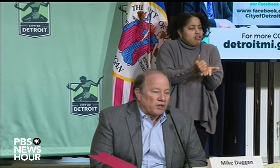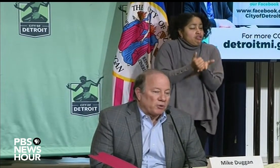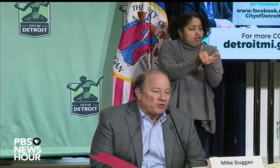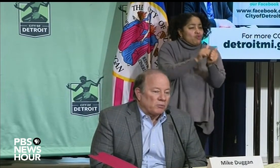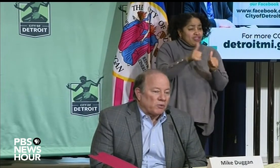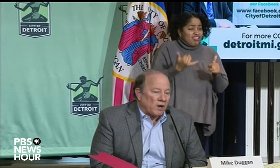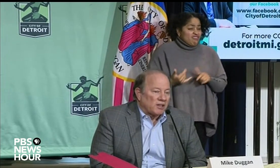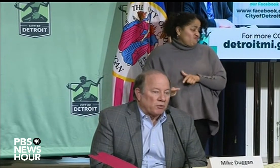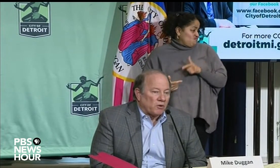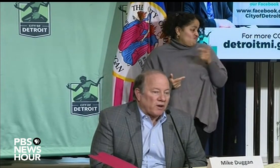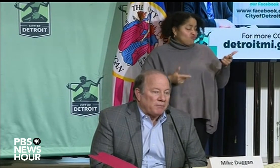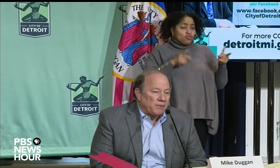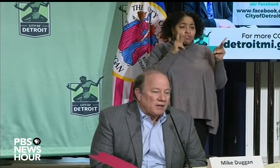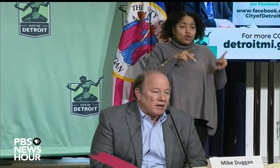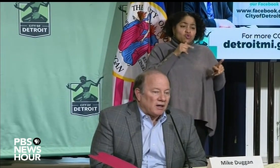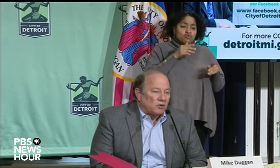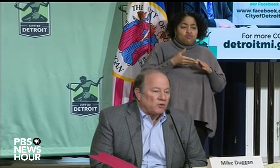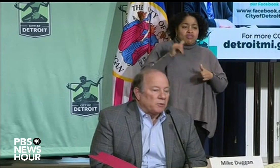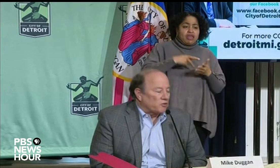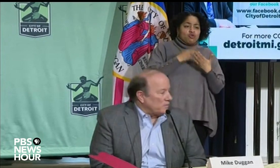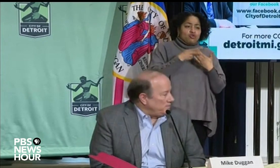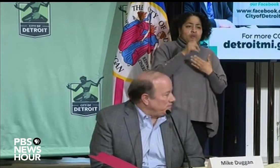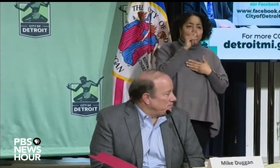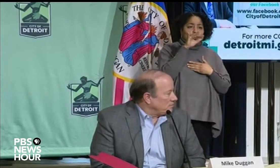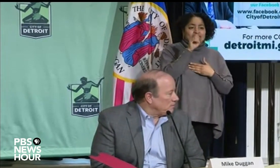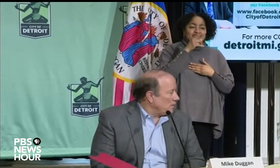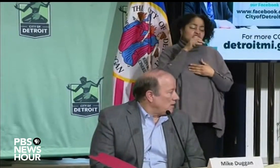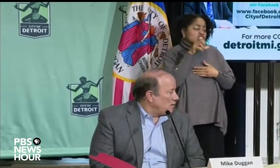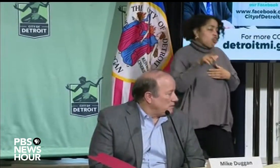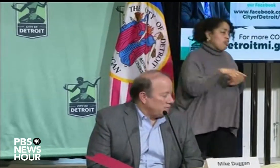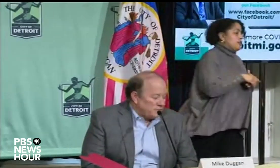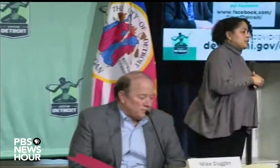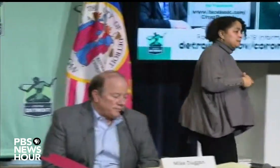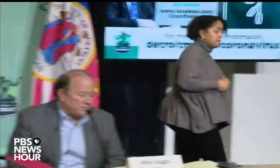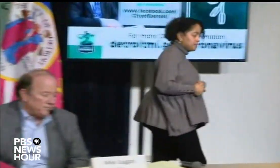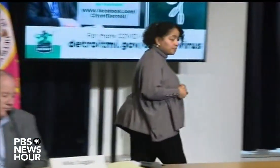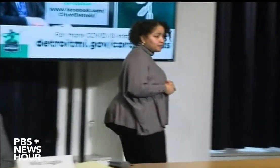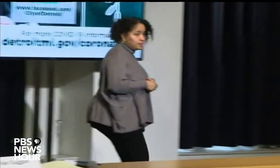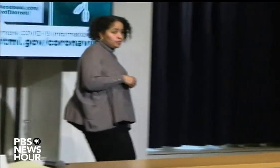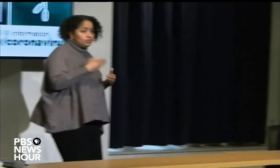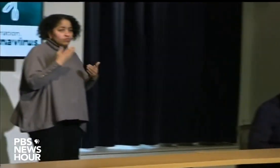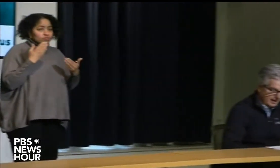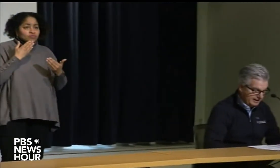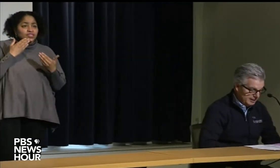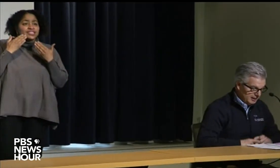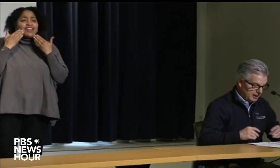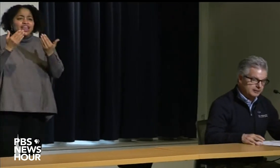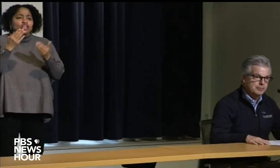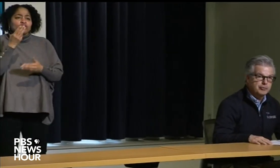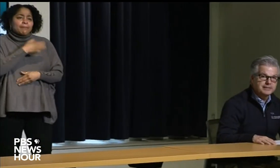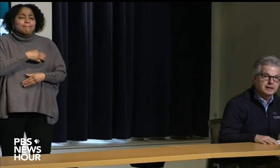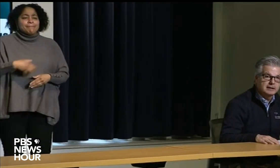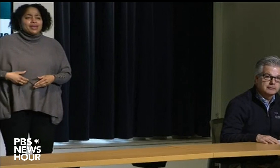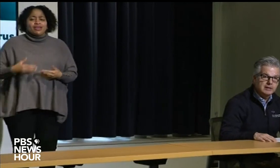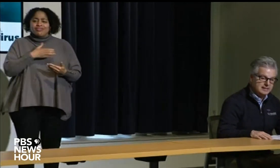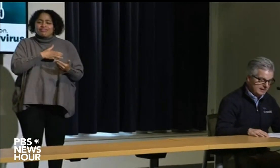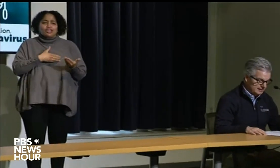it over to the person who will be running the program, Louis Pisker. Well, thank you, Mayor. Thank you so much for having me here today to